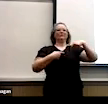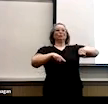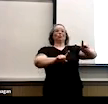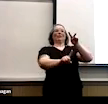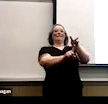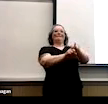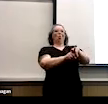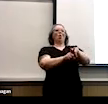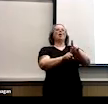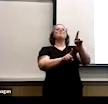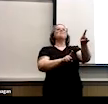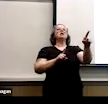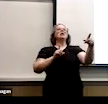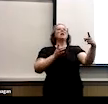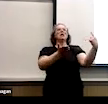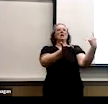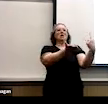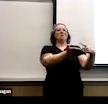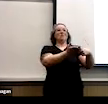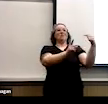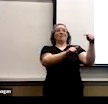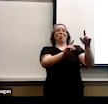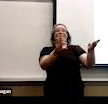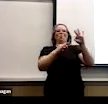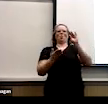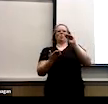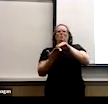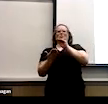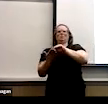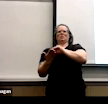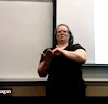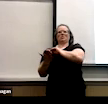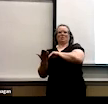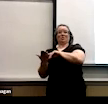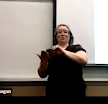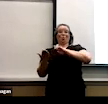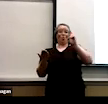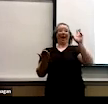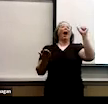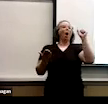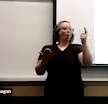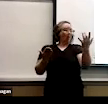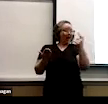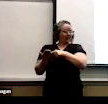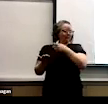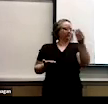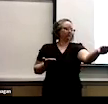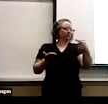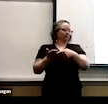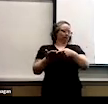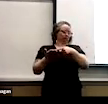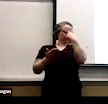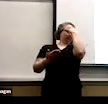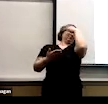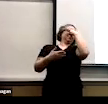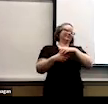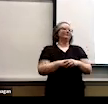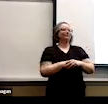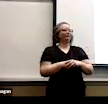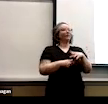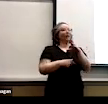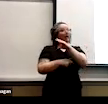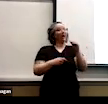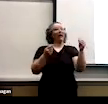And even just thoughts that you might have, like maybe when they're 14, I'm just gonna say like, hey, one day you're gonna start seeing an adult provider, and just sort of laying